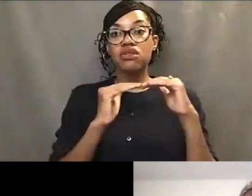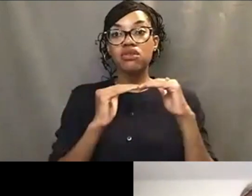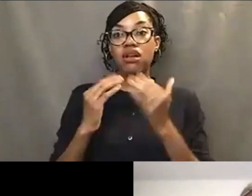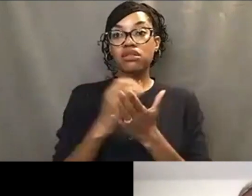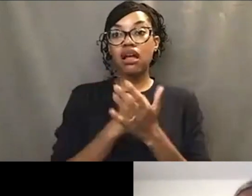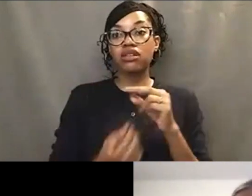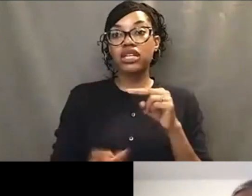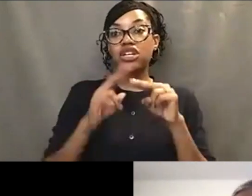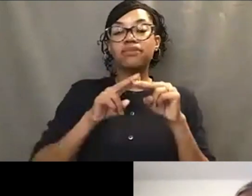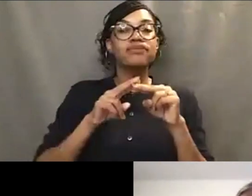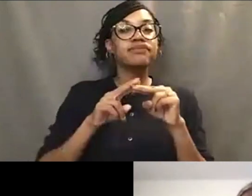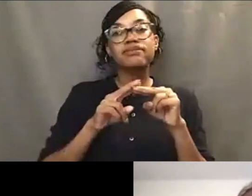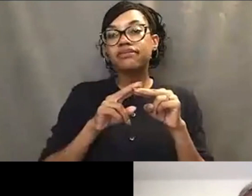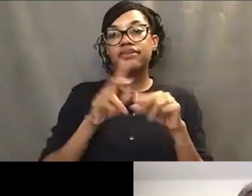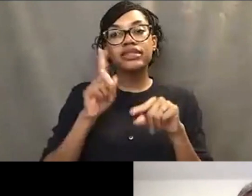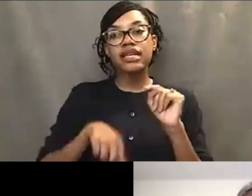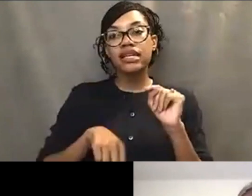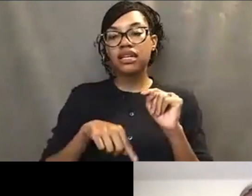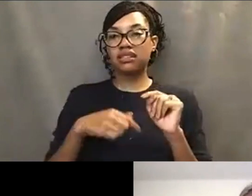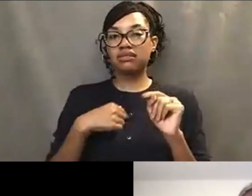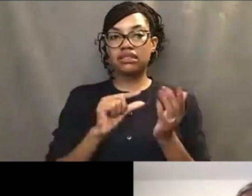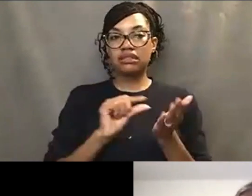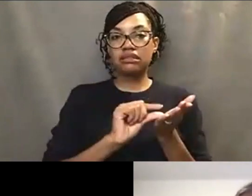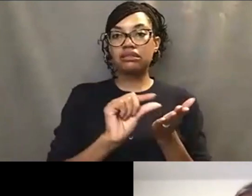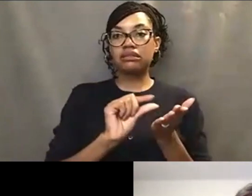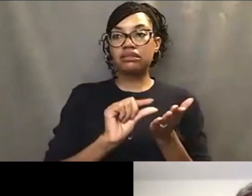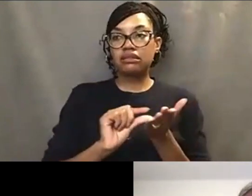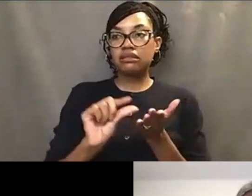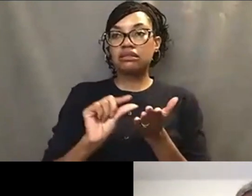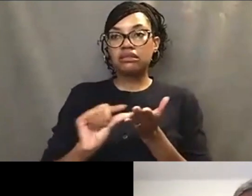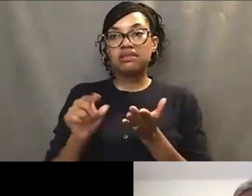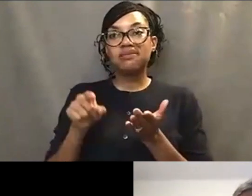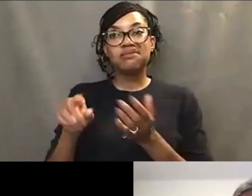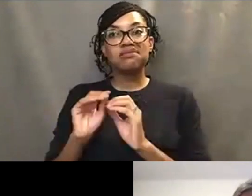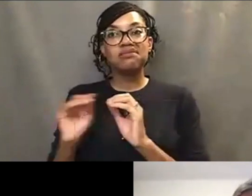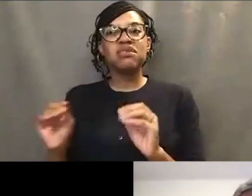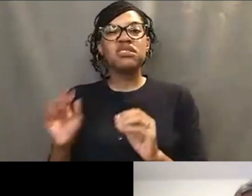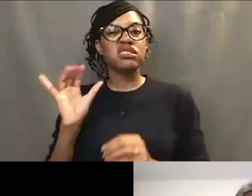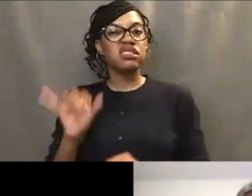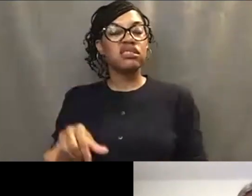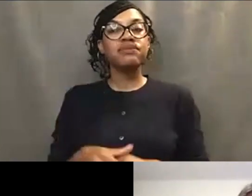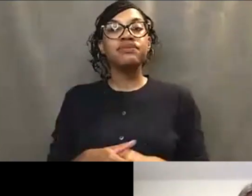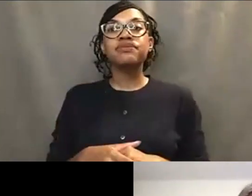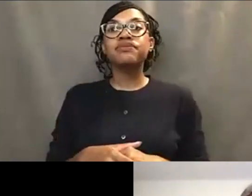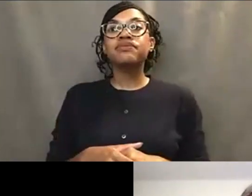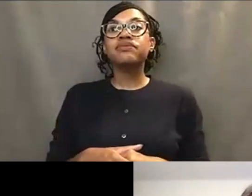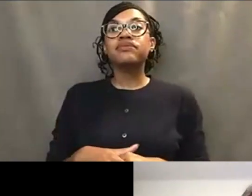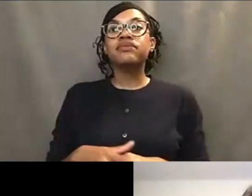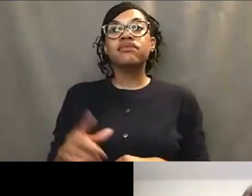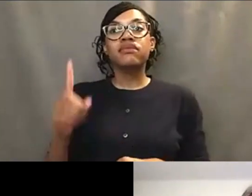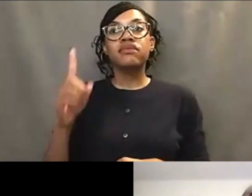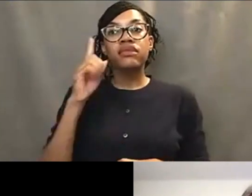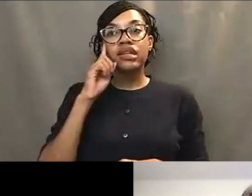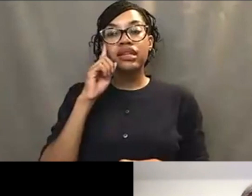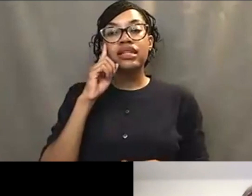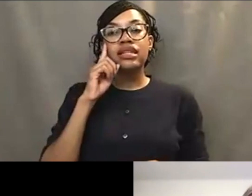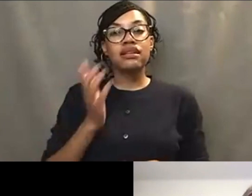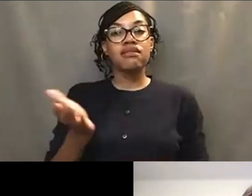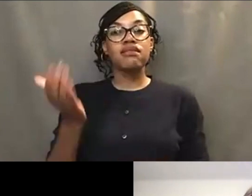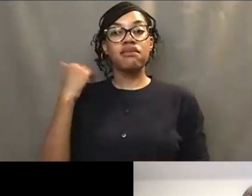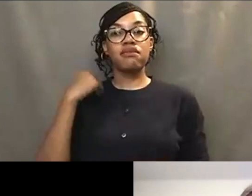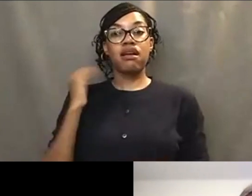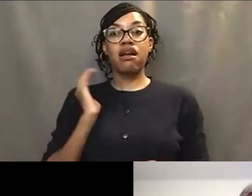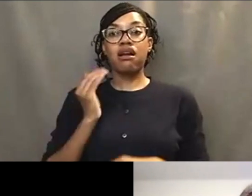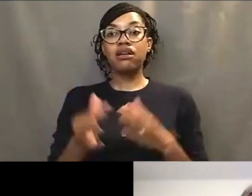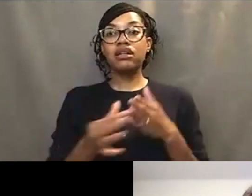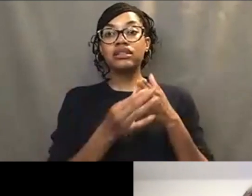and pensions. And I think that in the past, our leadership may not have spent as